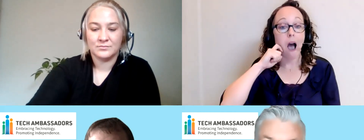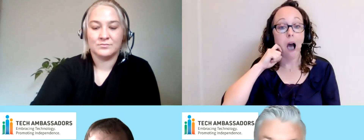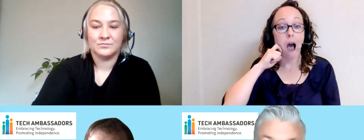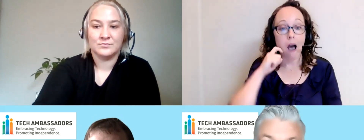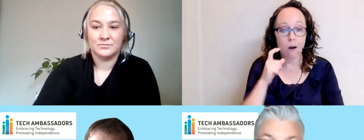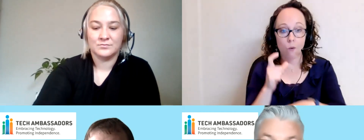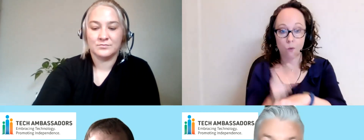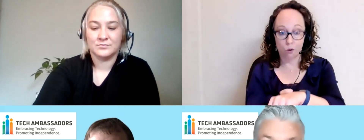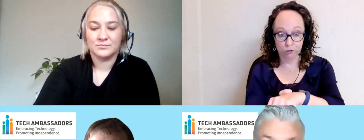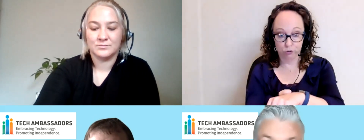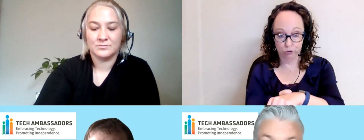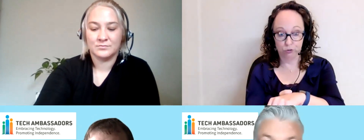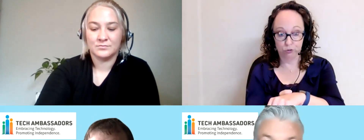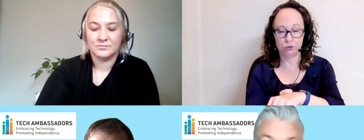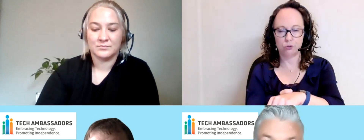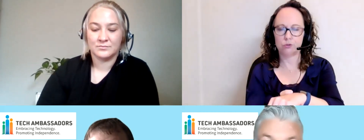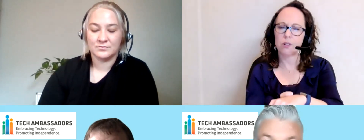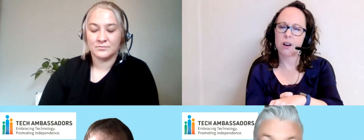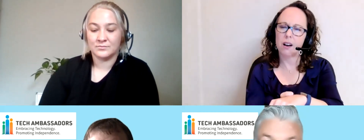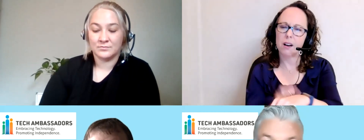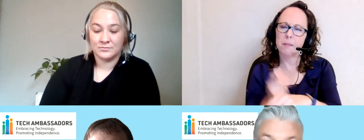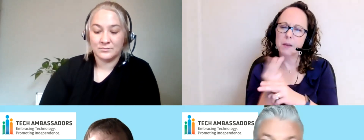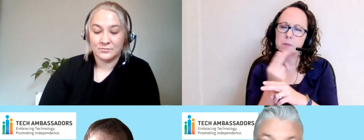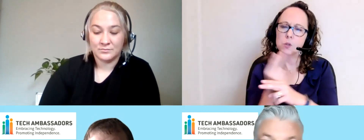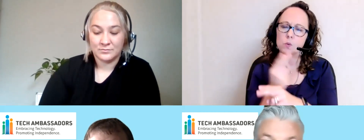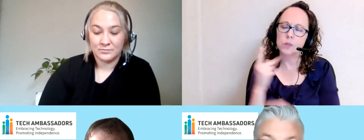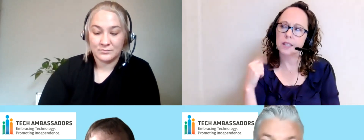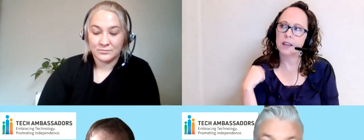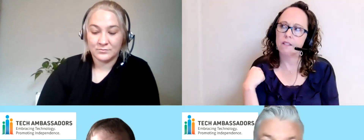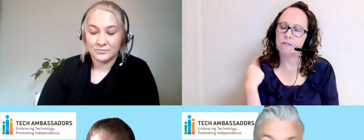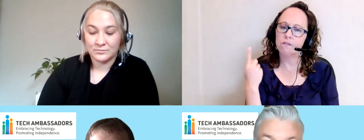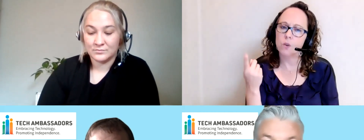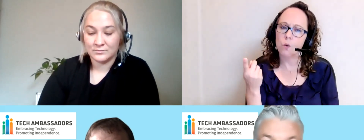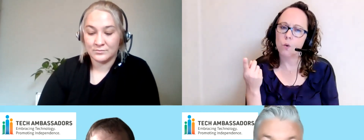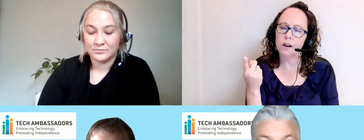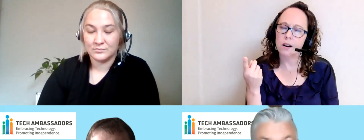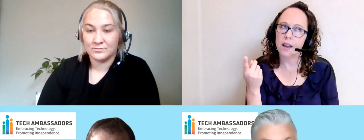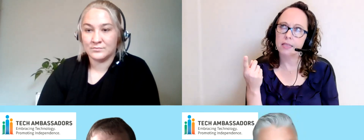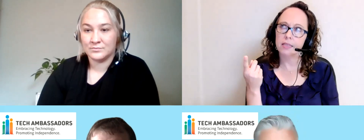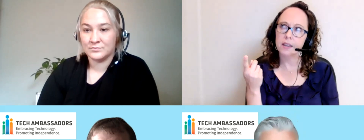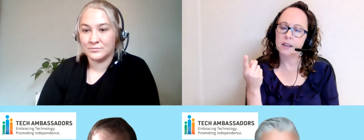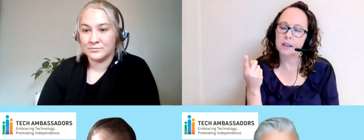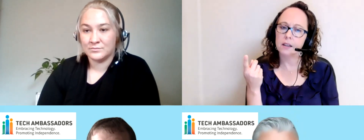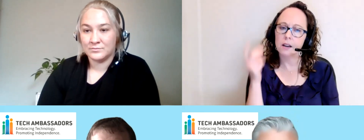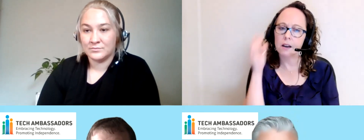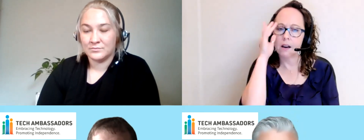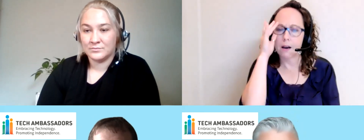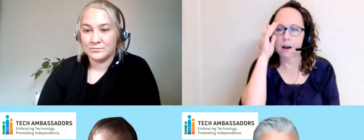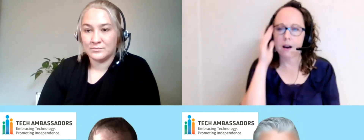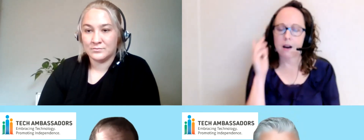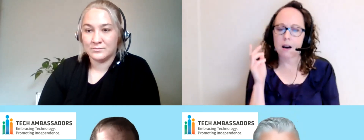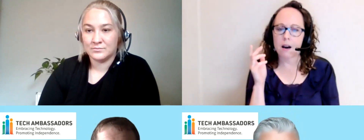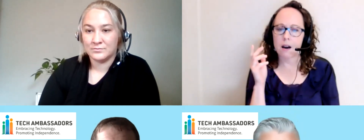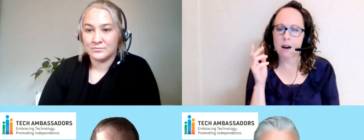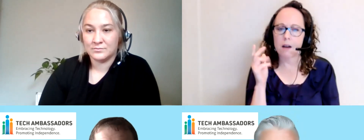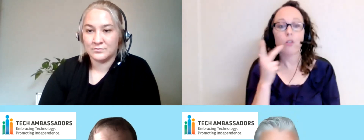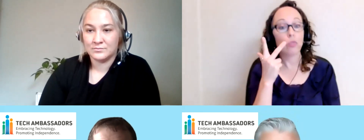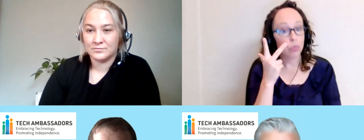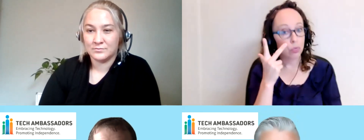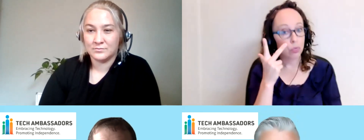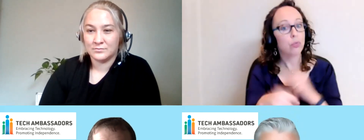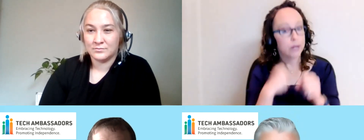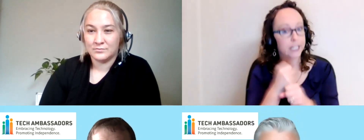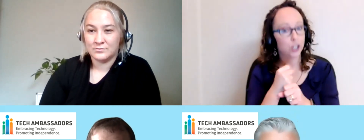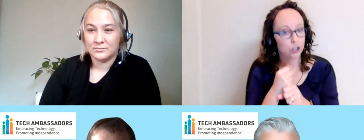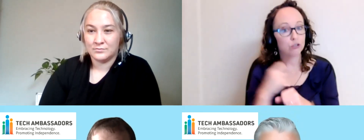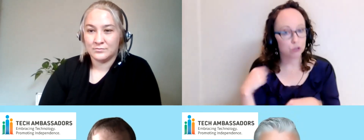for, let me think, this year it'll be 3 years old.